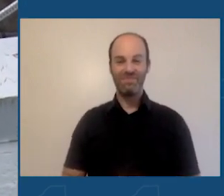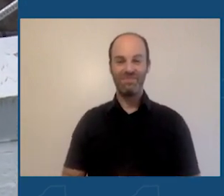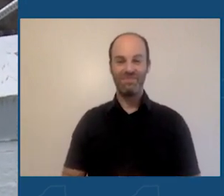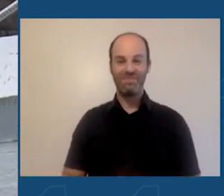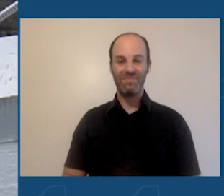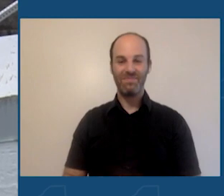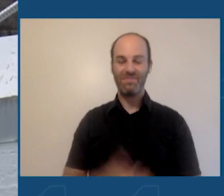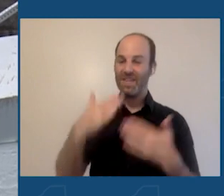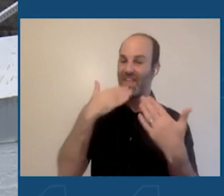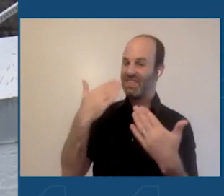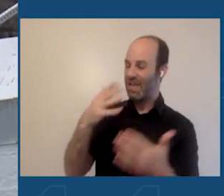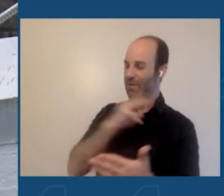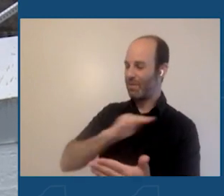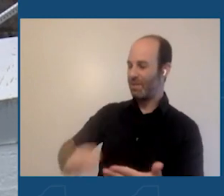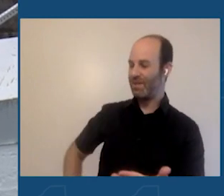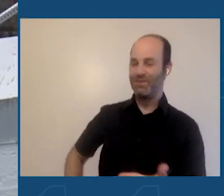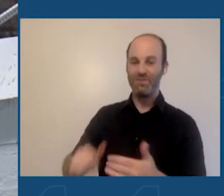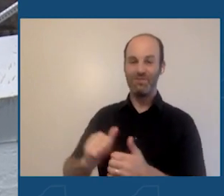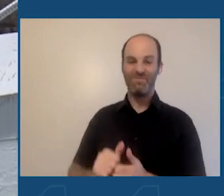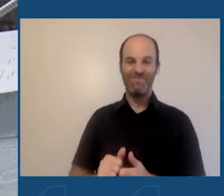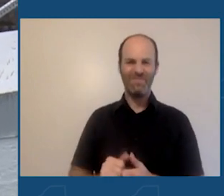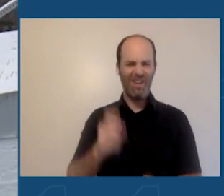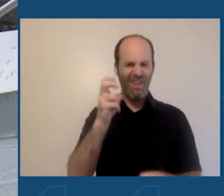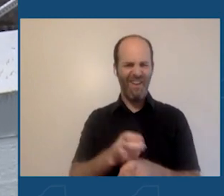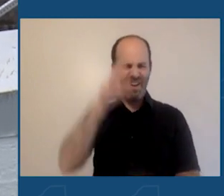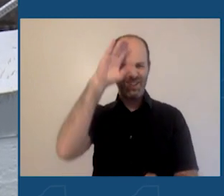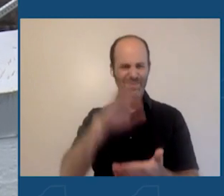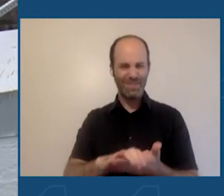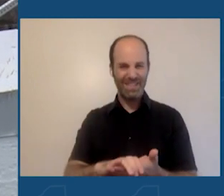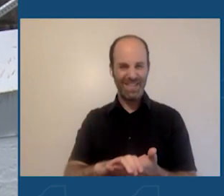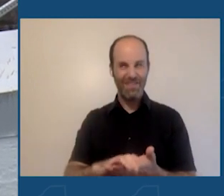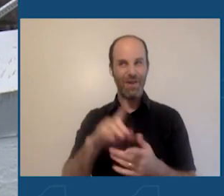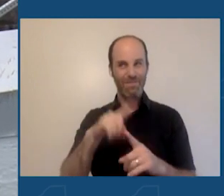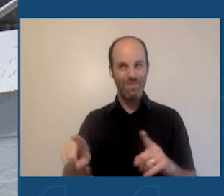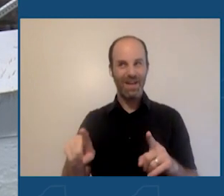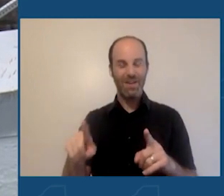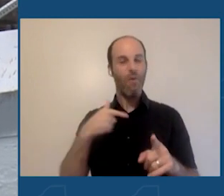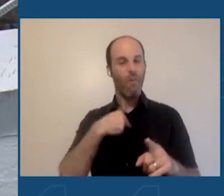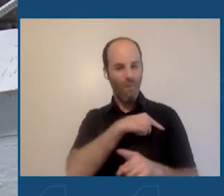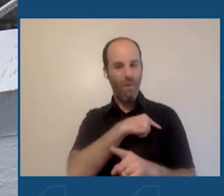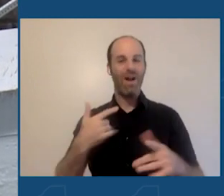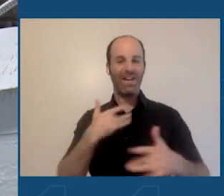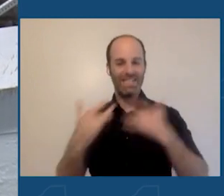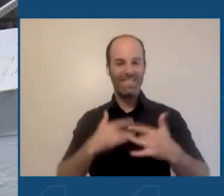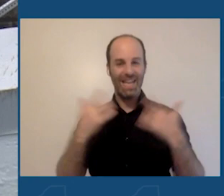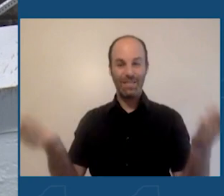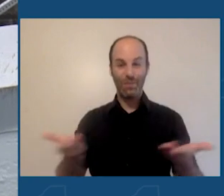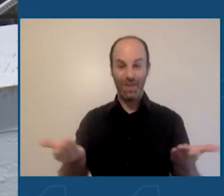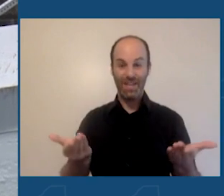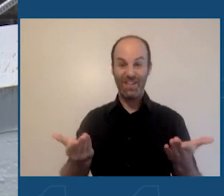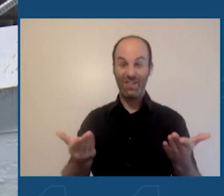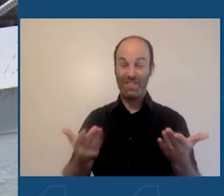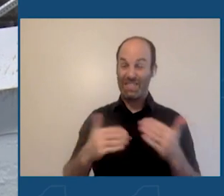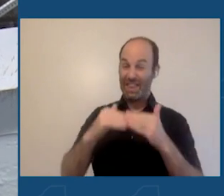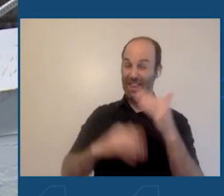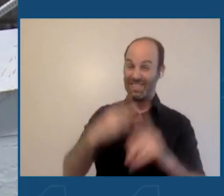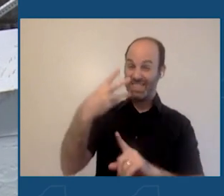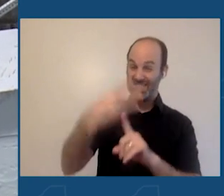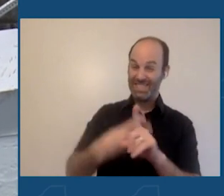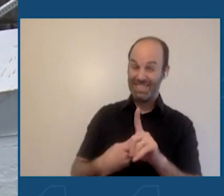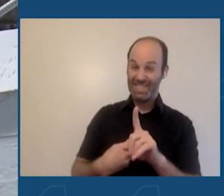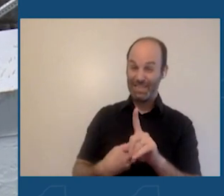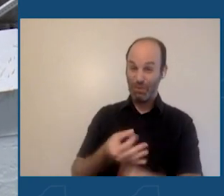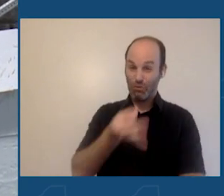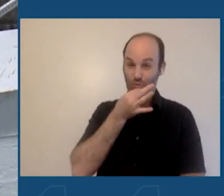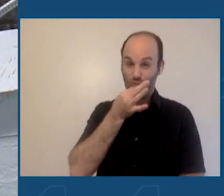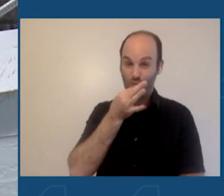Thank you, Mayor. It's hard to believe, but at the same time, we're excited to be here. Less than 6 months away from the welcoming many